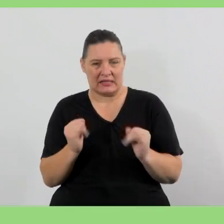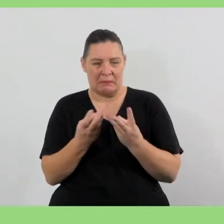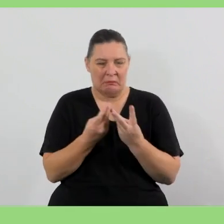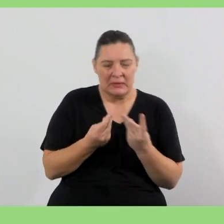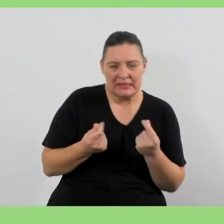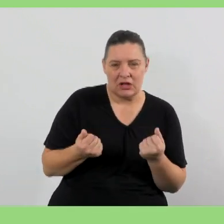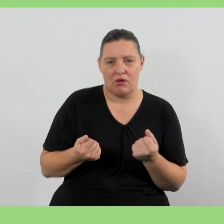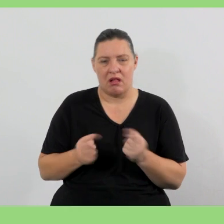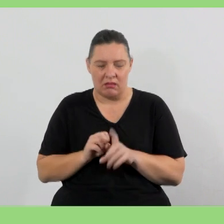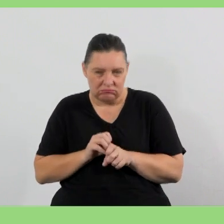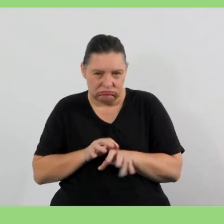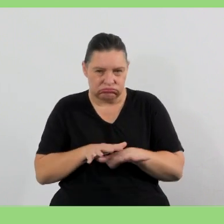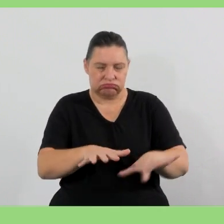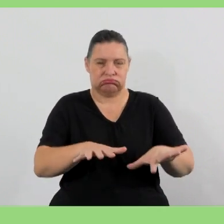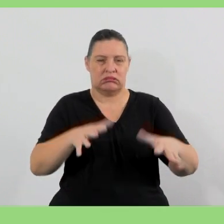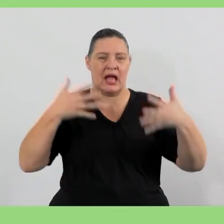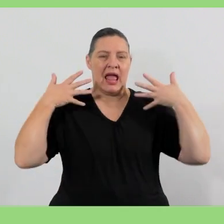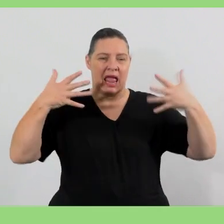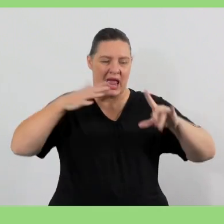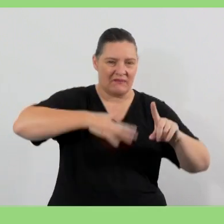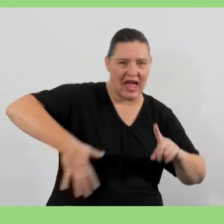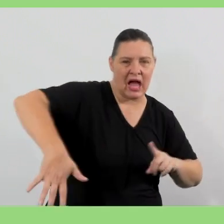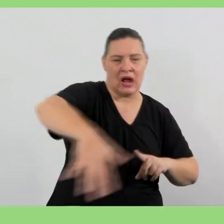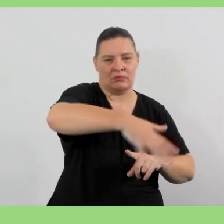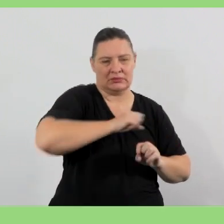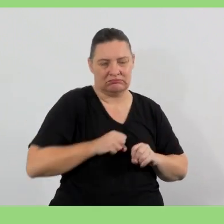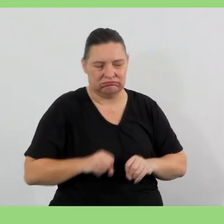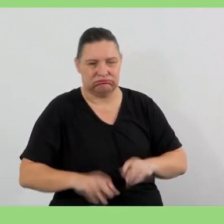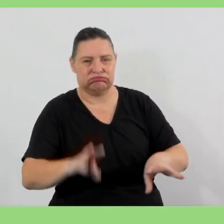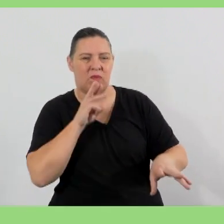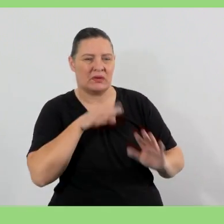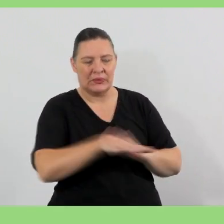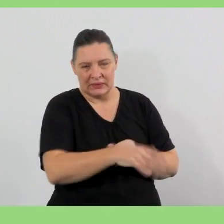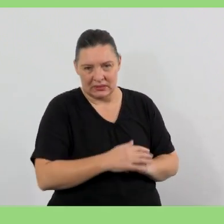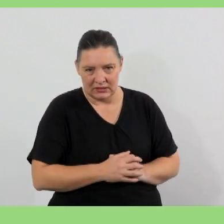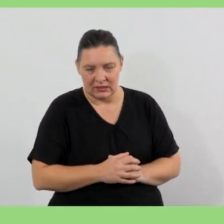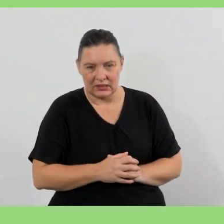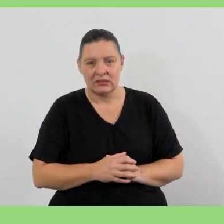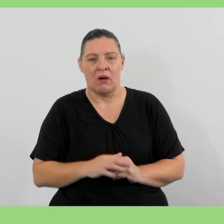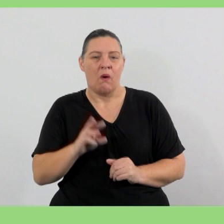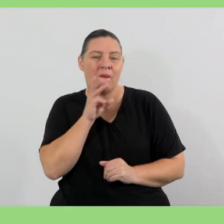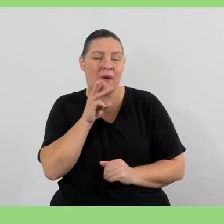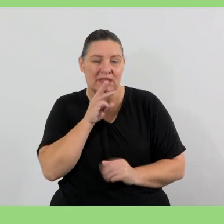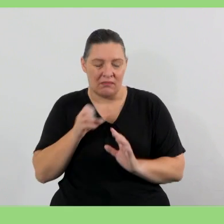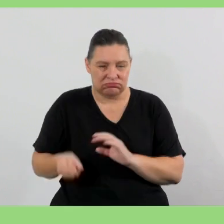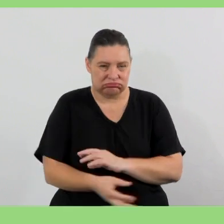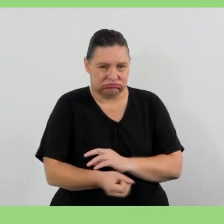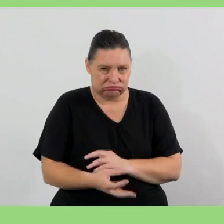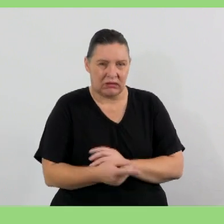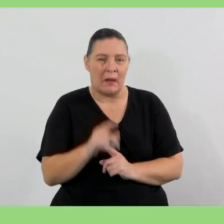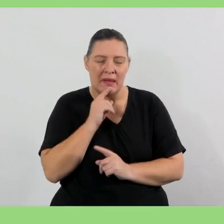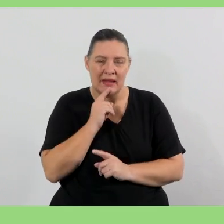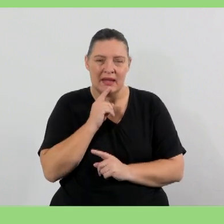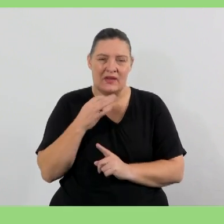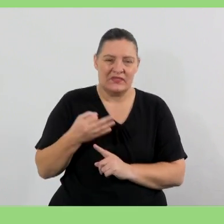and materials are released into the environment. So releasing toxic substances to water bodies kills